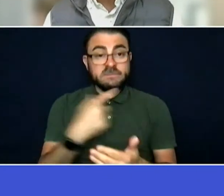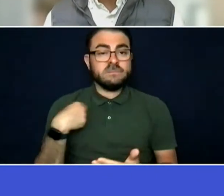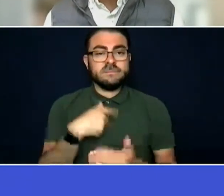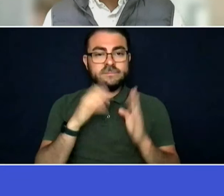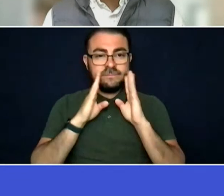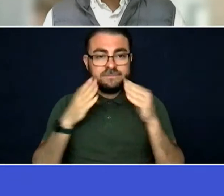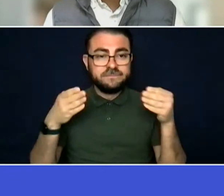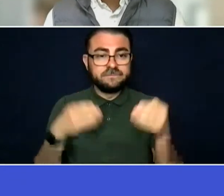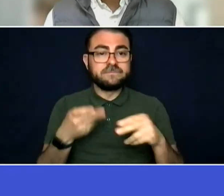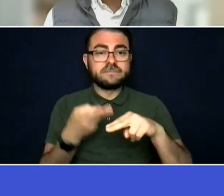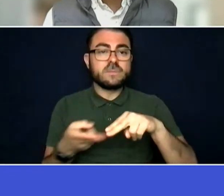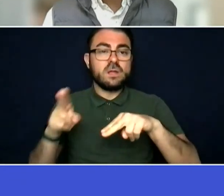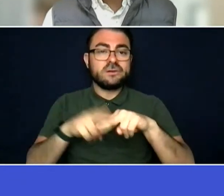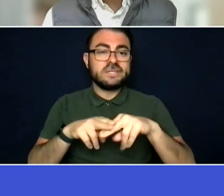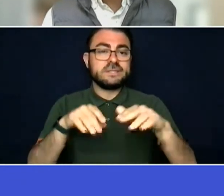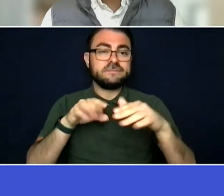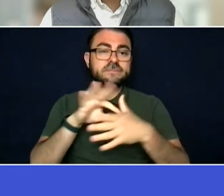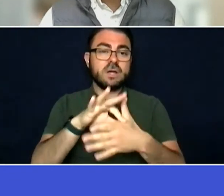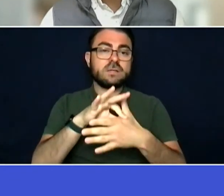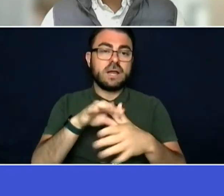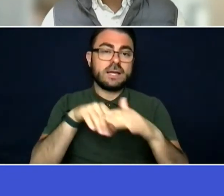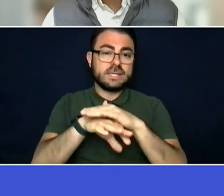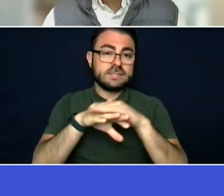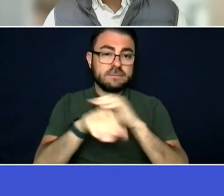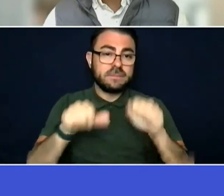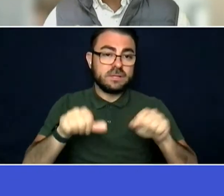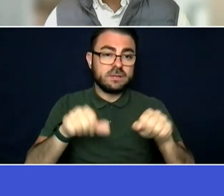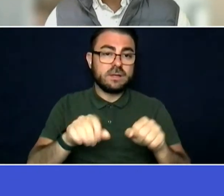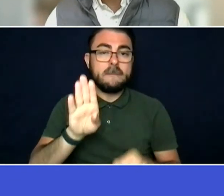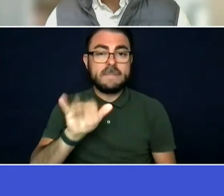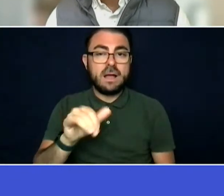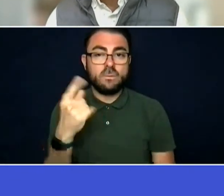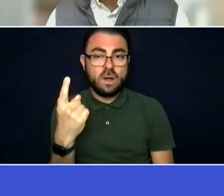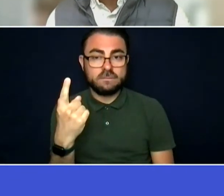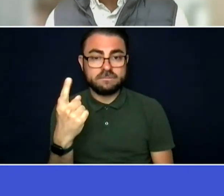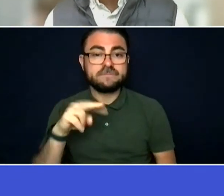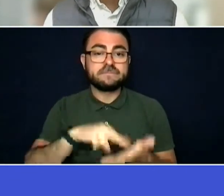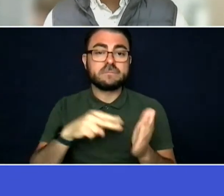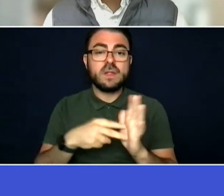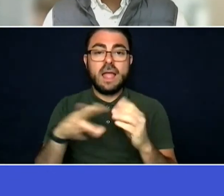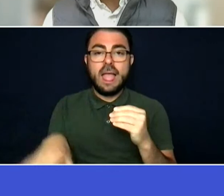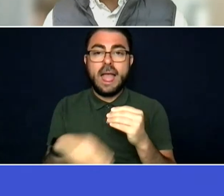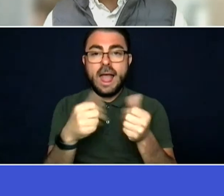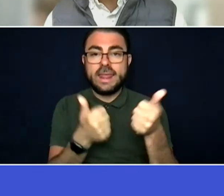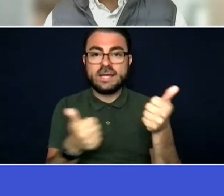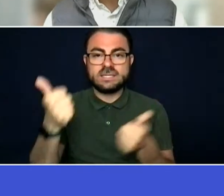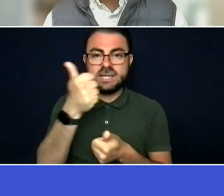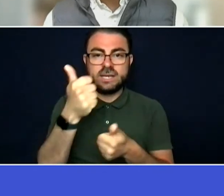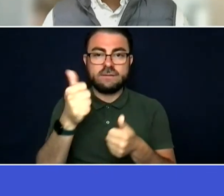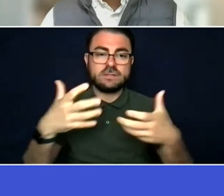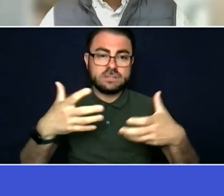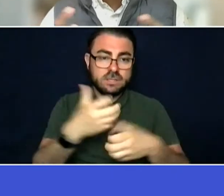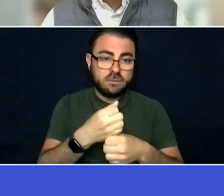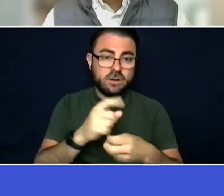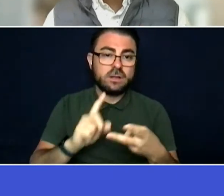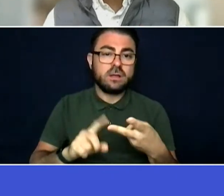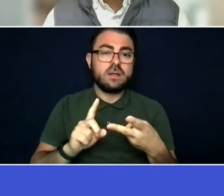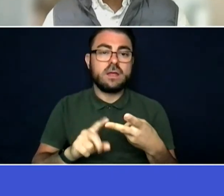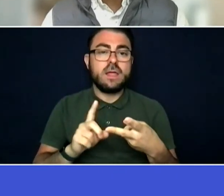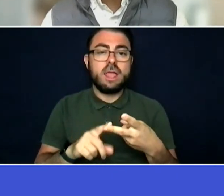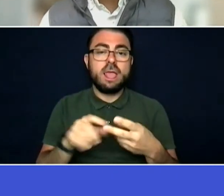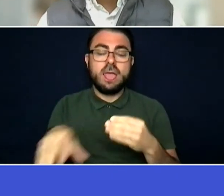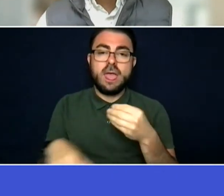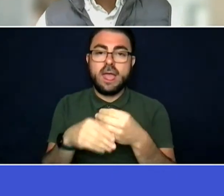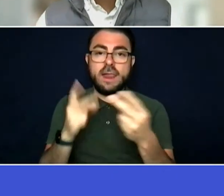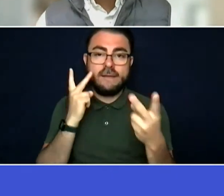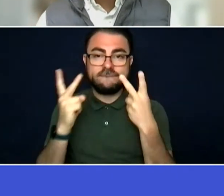content accessibility by one, adding an executive summary, and two, adding a visual diagram of the climate